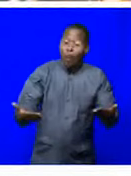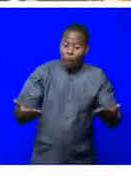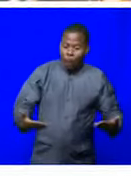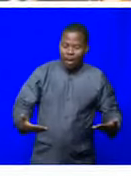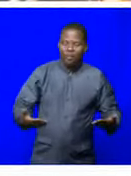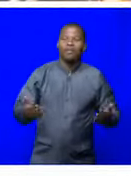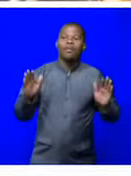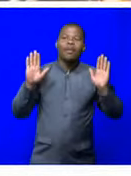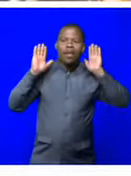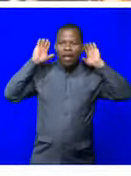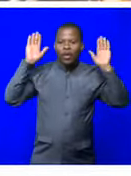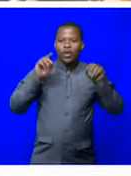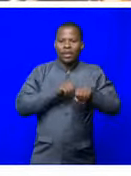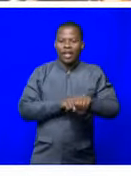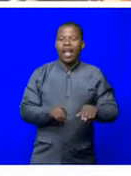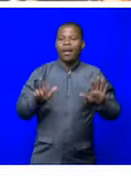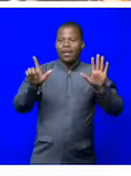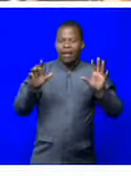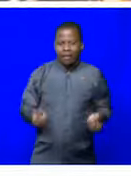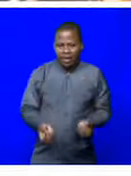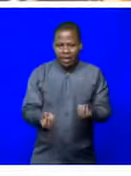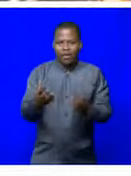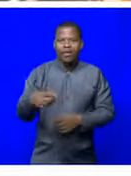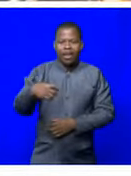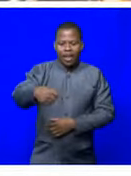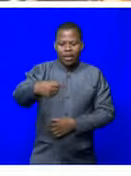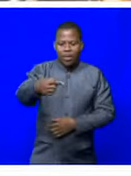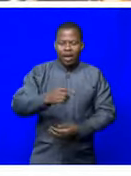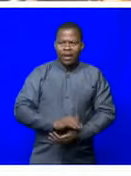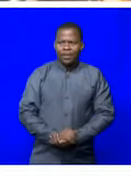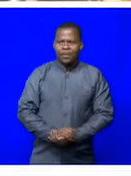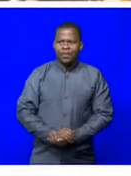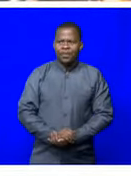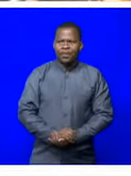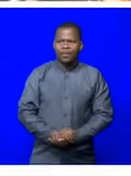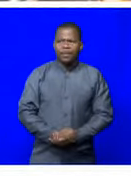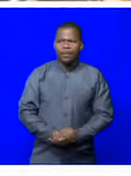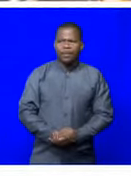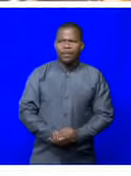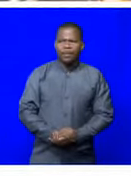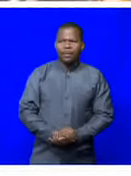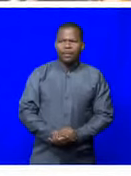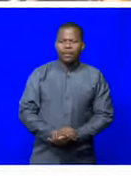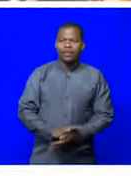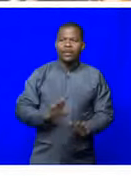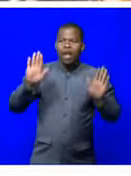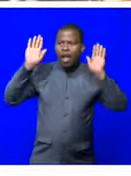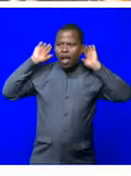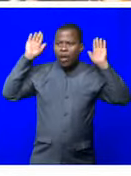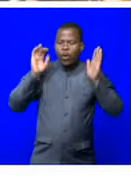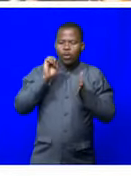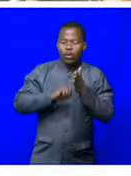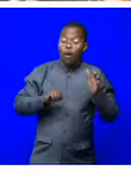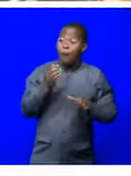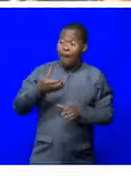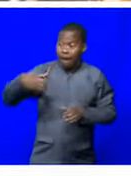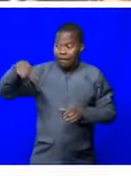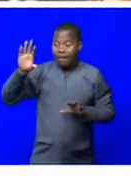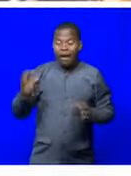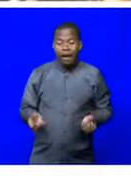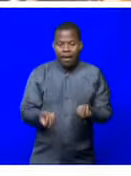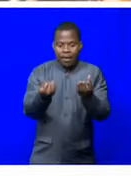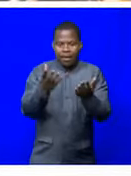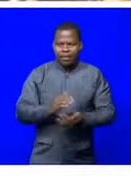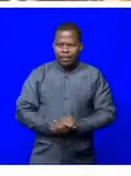Mgeli asiphinze sikwemukele solo sabukele tona ke Tindzaba lapha ke Eswatini TV. Kulesikhathi ke sitawubuka ke le tenteka